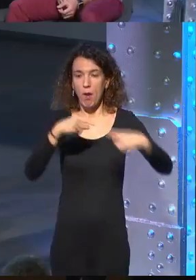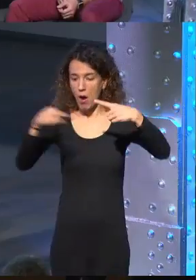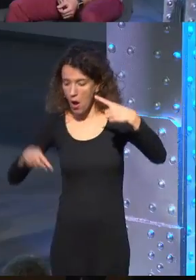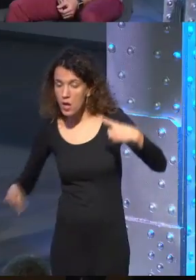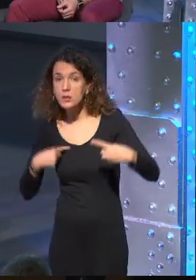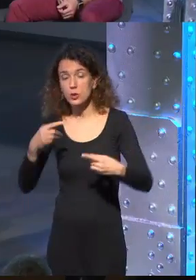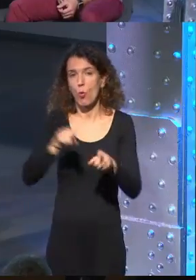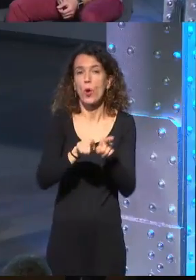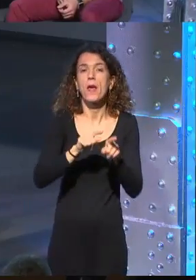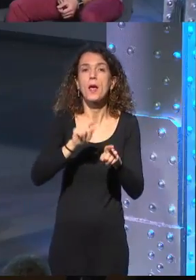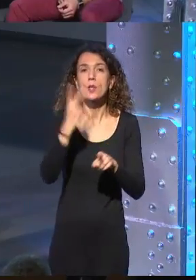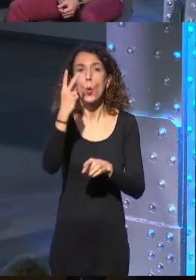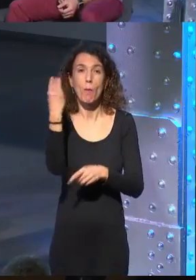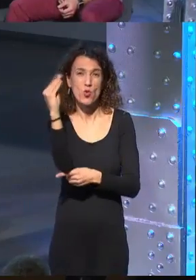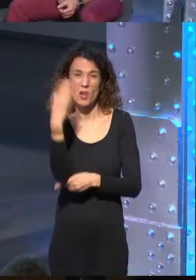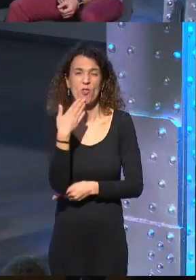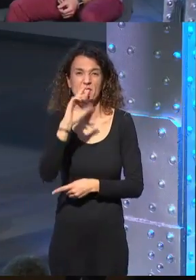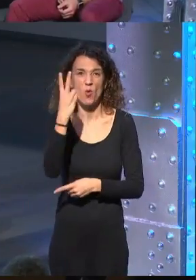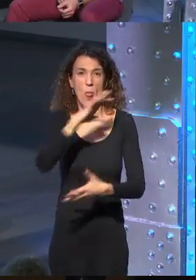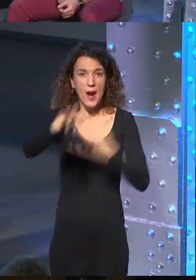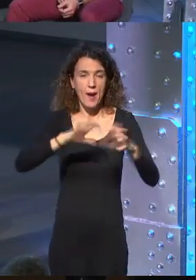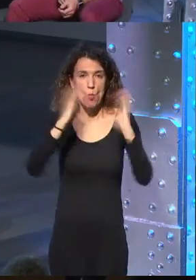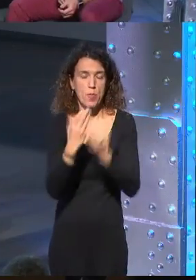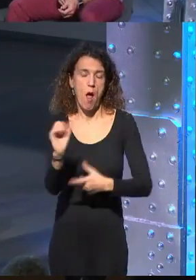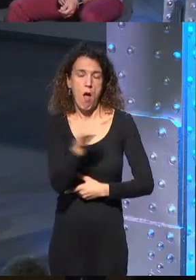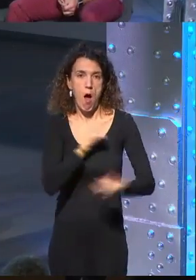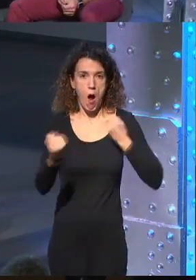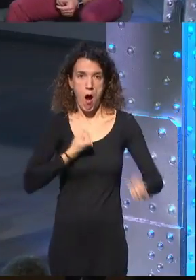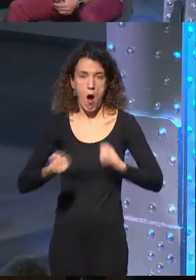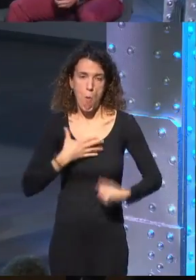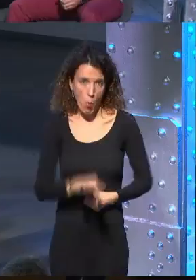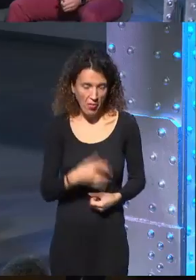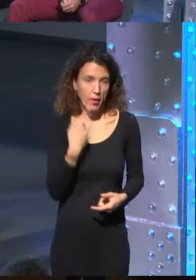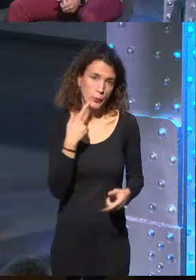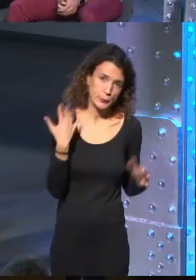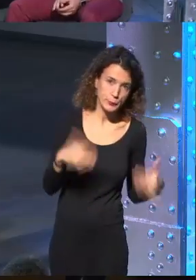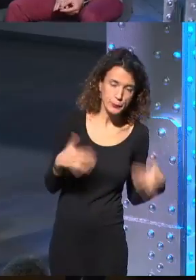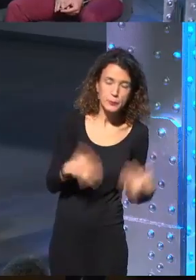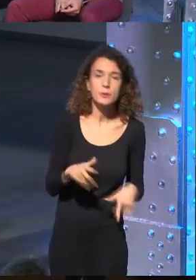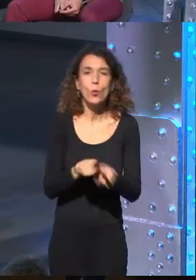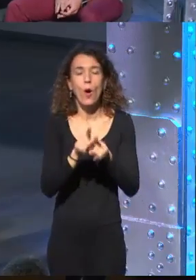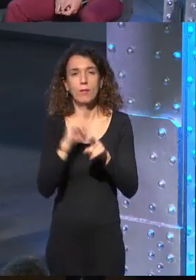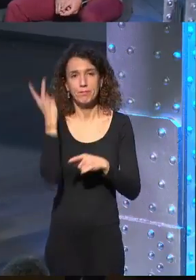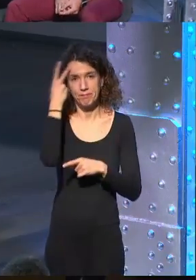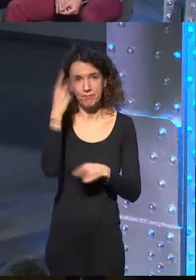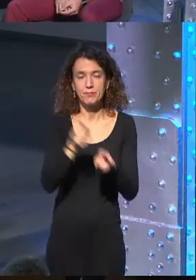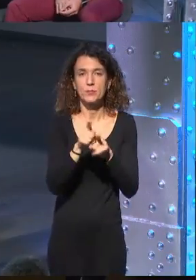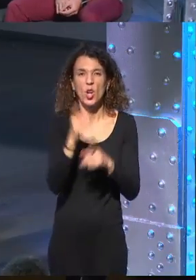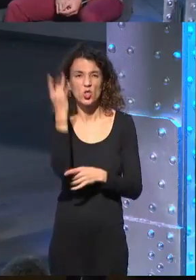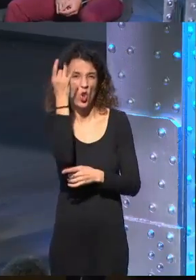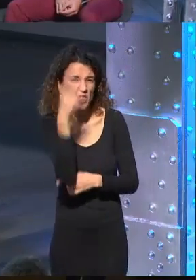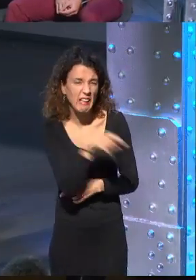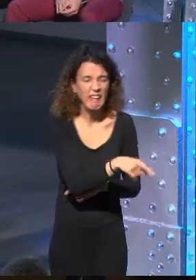this to 10 people because otherwise this puppet from the Second World War will come along and he's going to kill me.